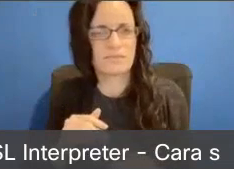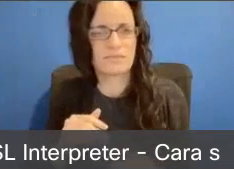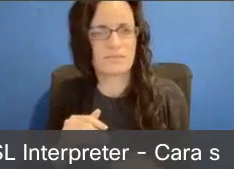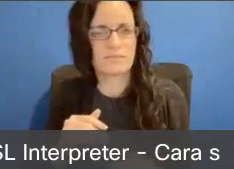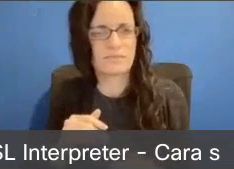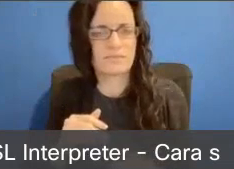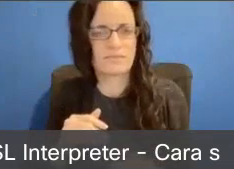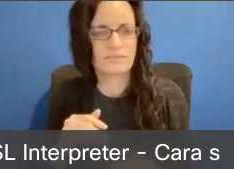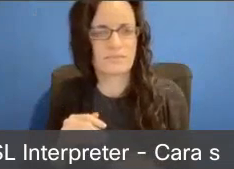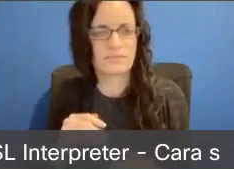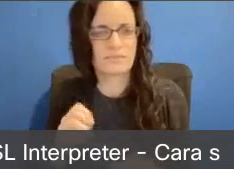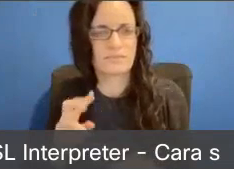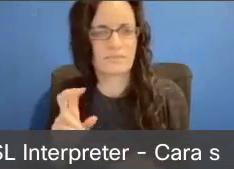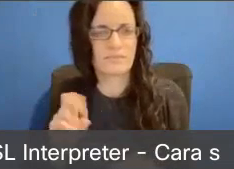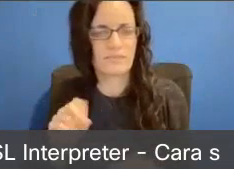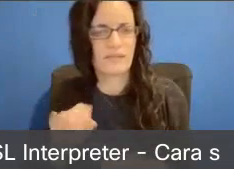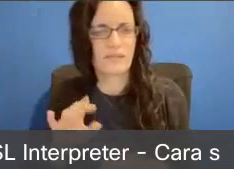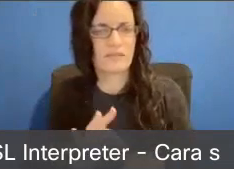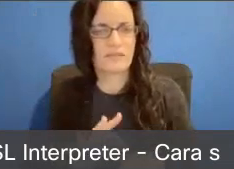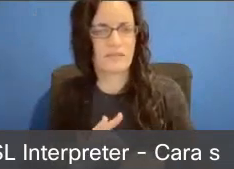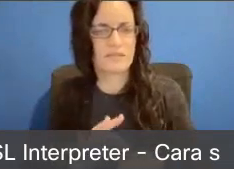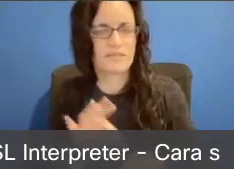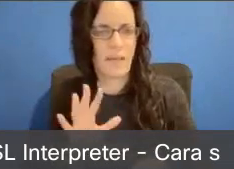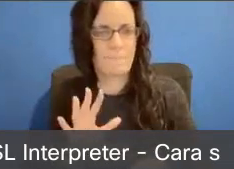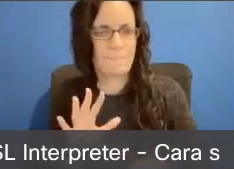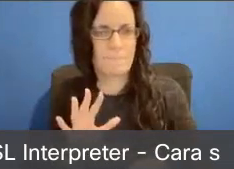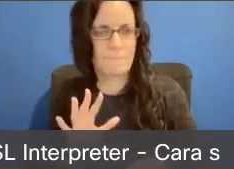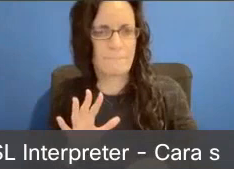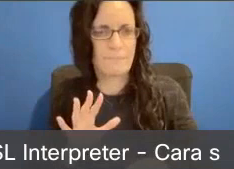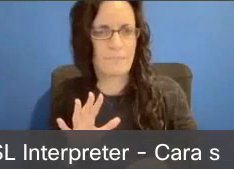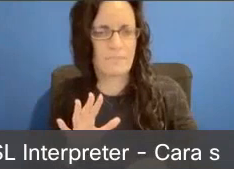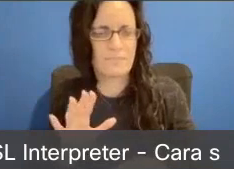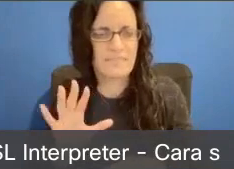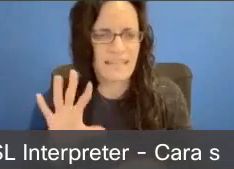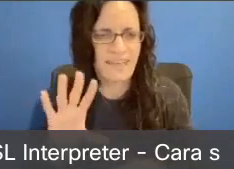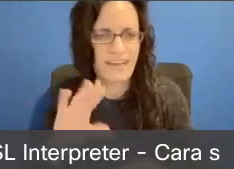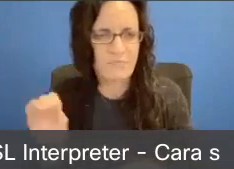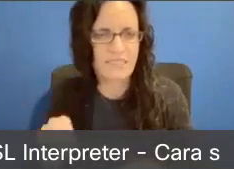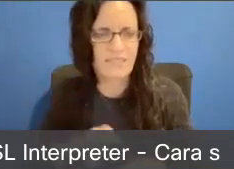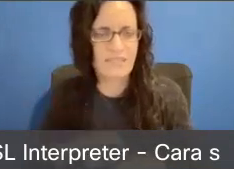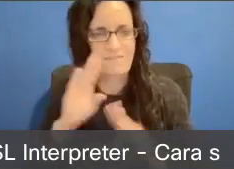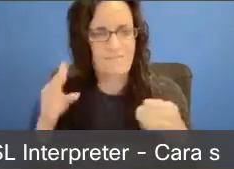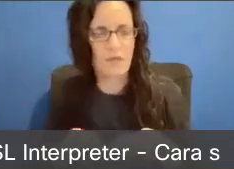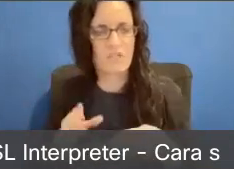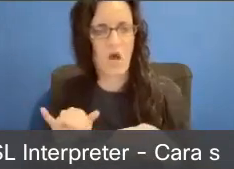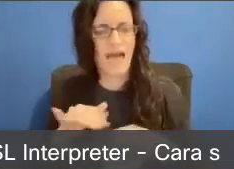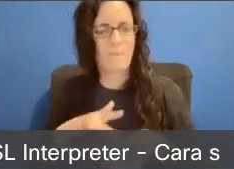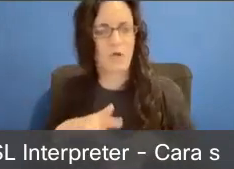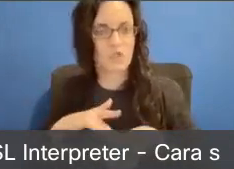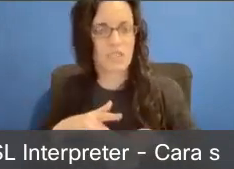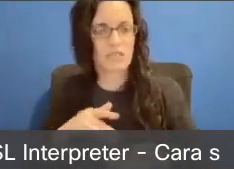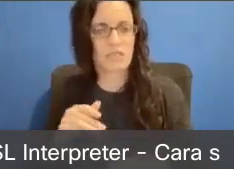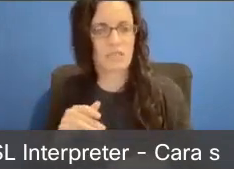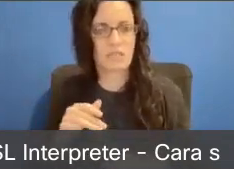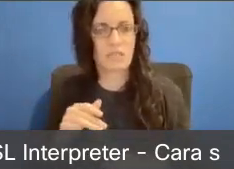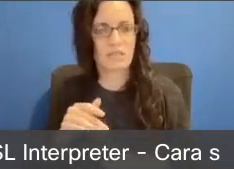kid who's 95% of the time is spent on obsession or compulsion. And I would sit there and get stuck